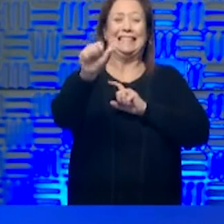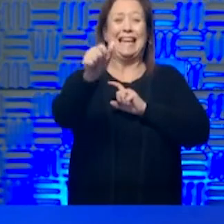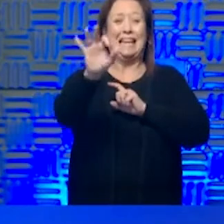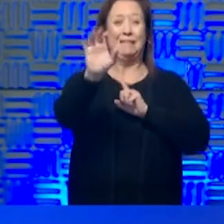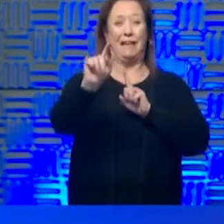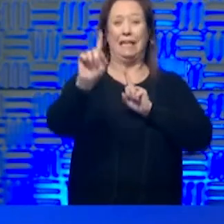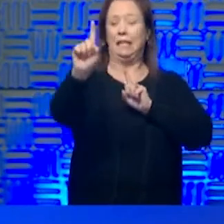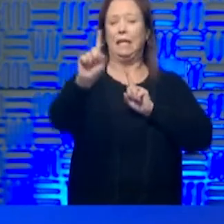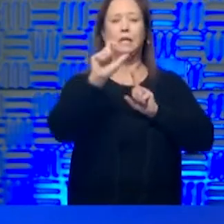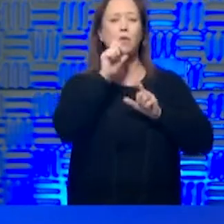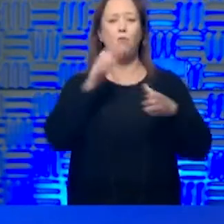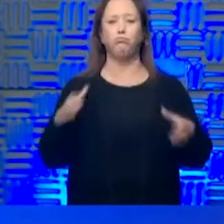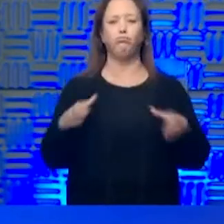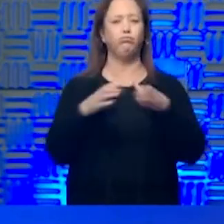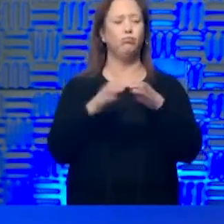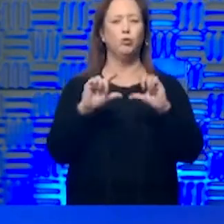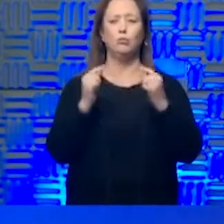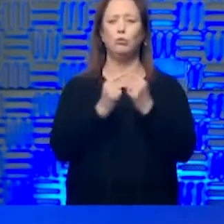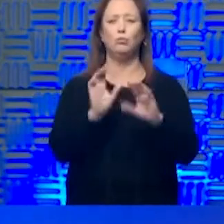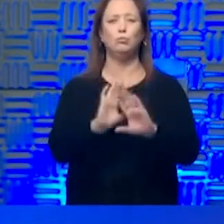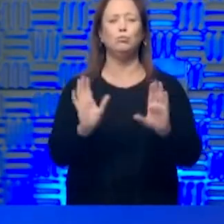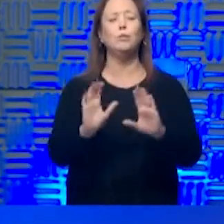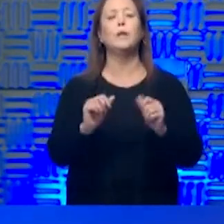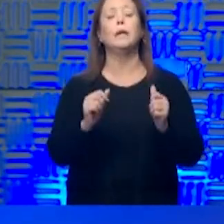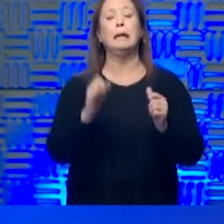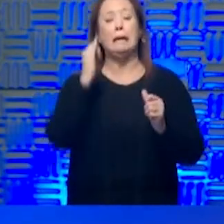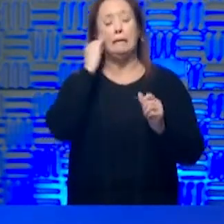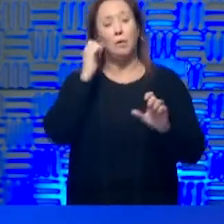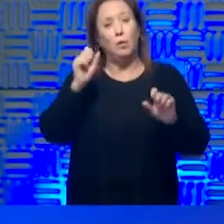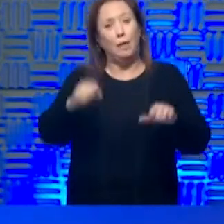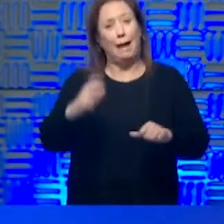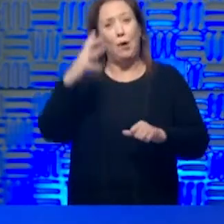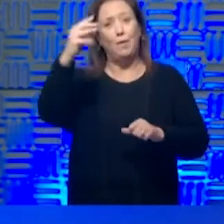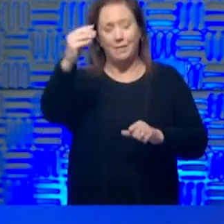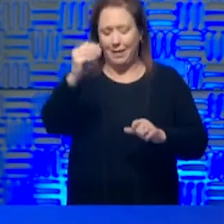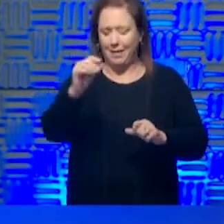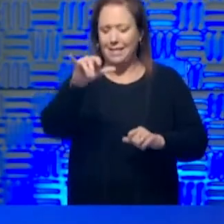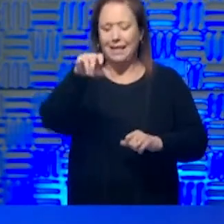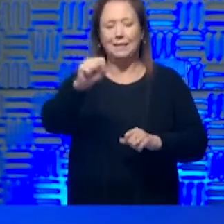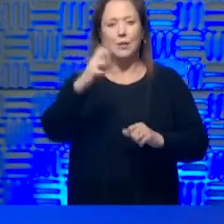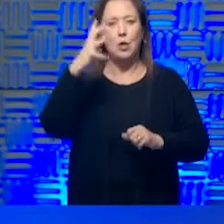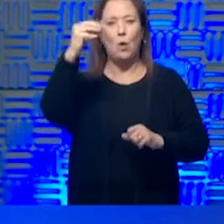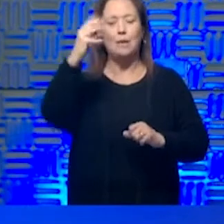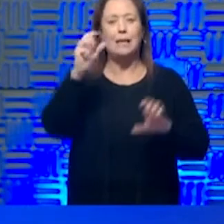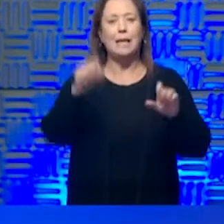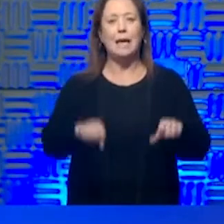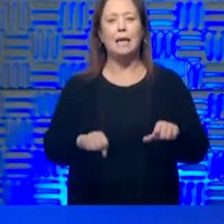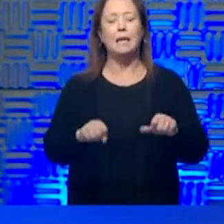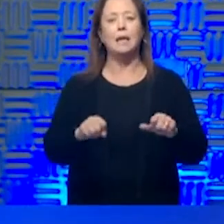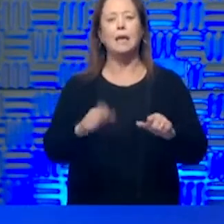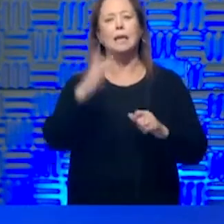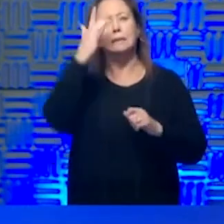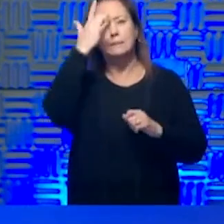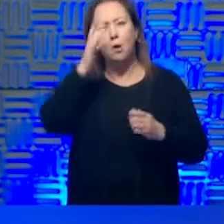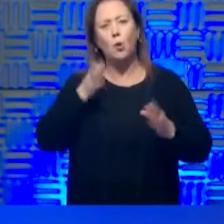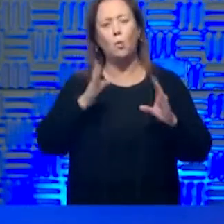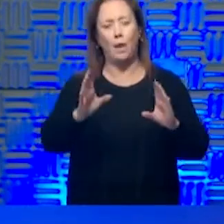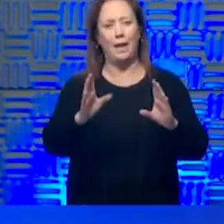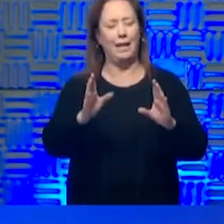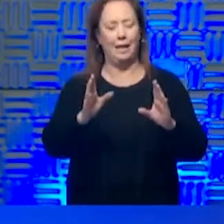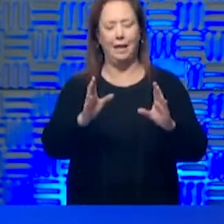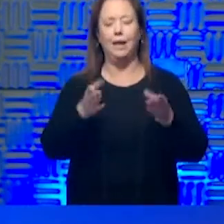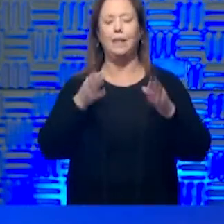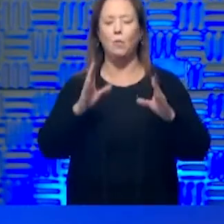Do not meet in groups. But if you can get outside, absolutely get outside, but do it in the smart way, in the way that we've